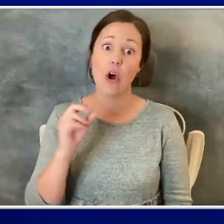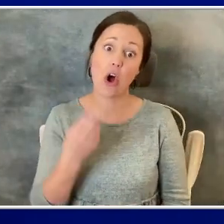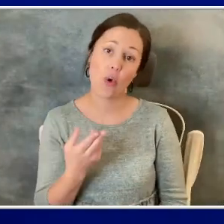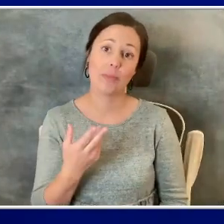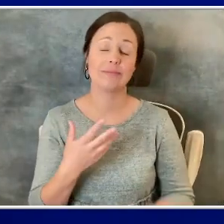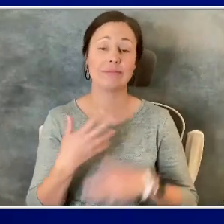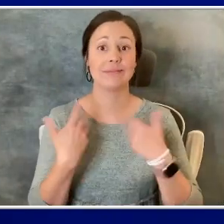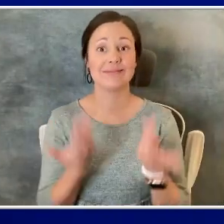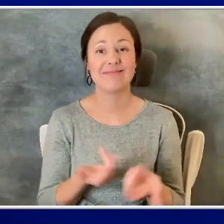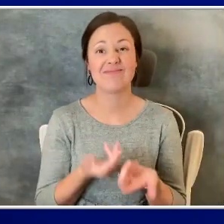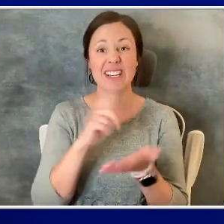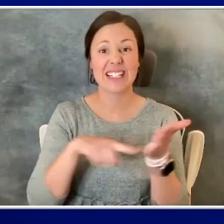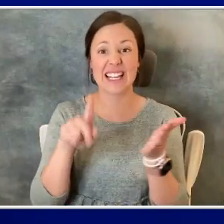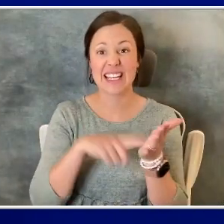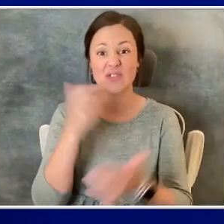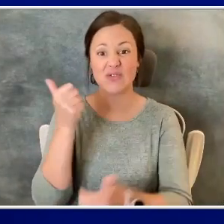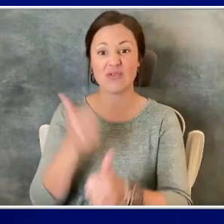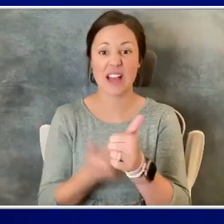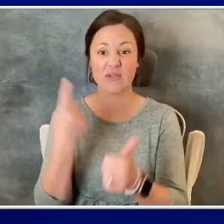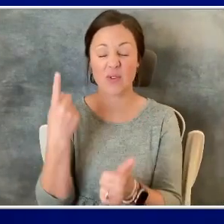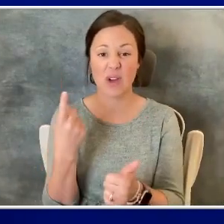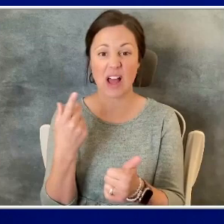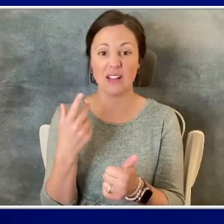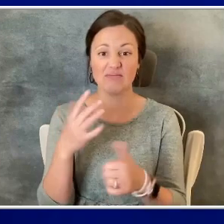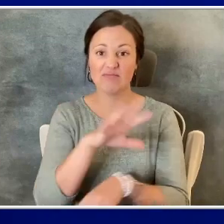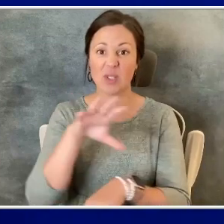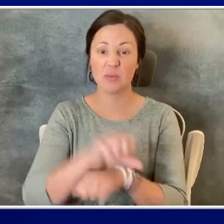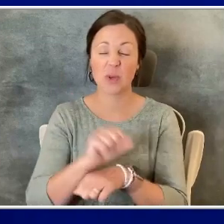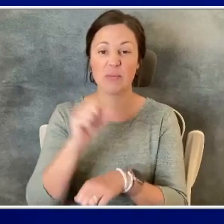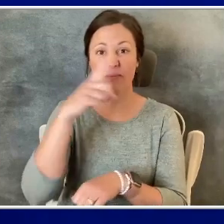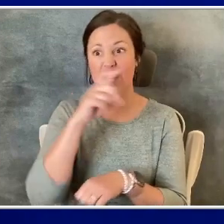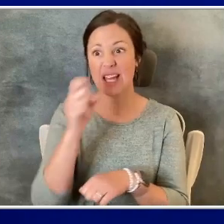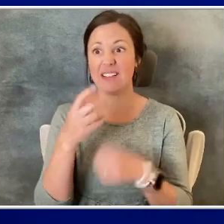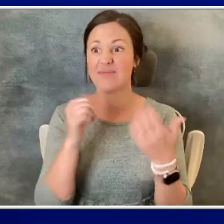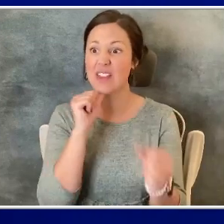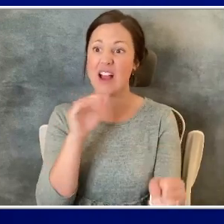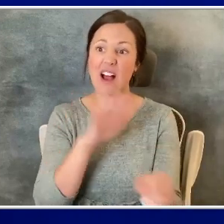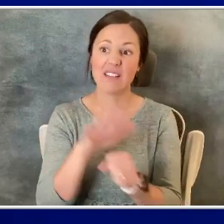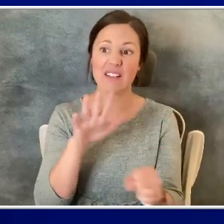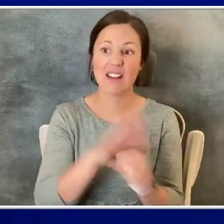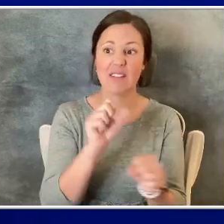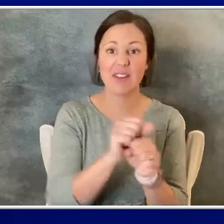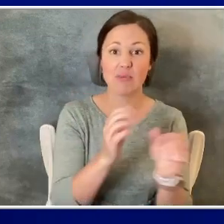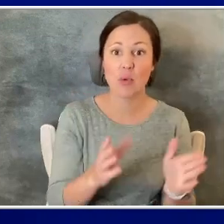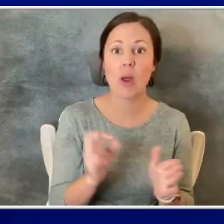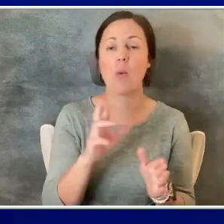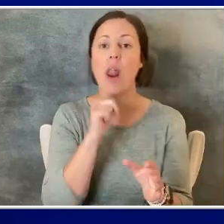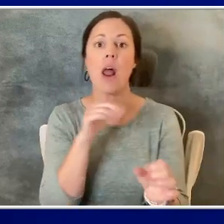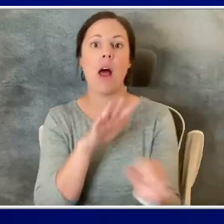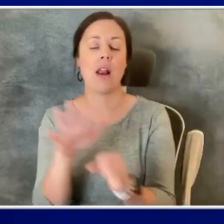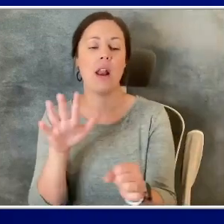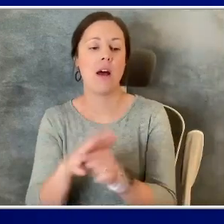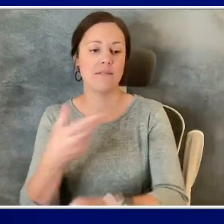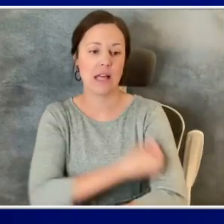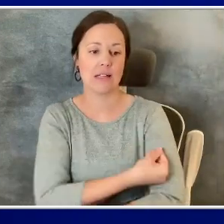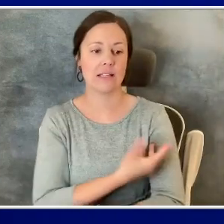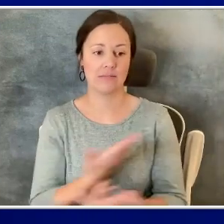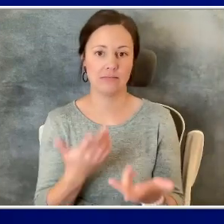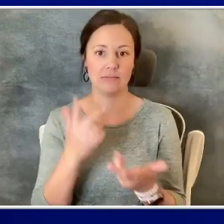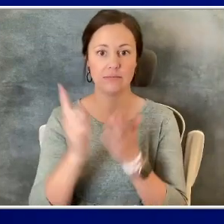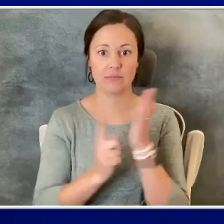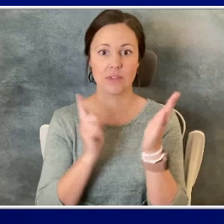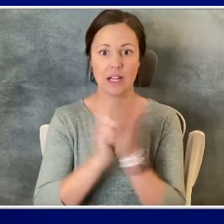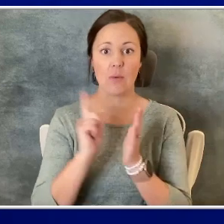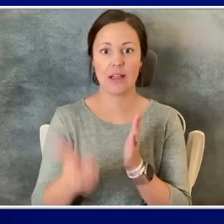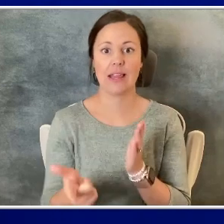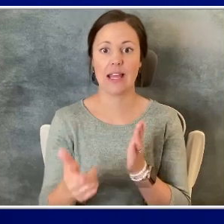canceled everybody's visits because either there weren't enough workers or they didn't have the supply. Certainly an hour later, I got an email notifying me of